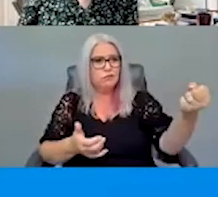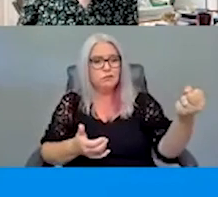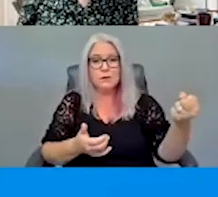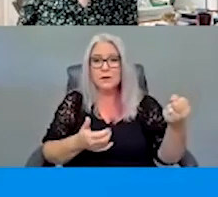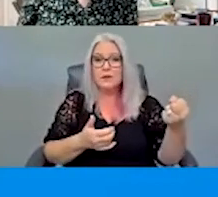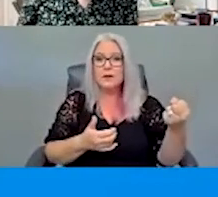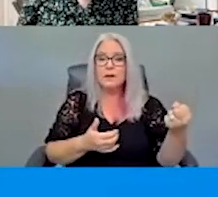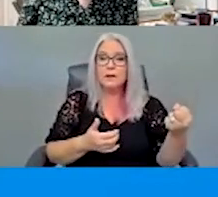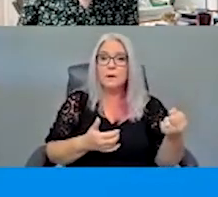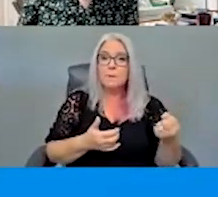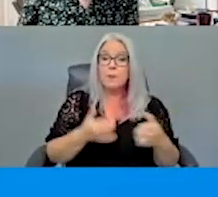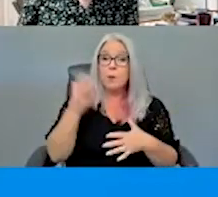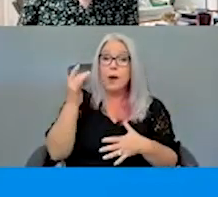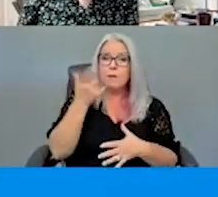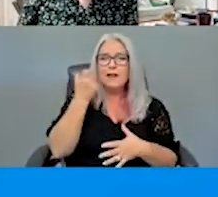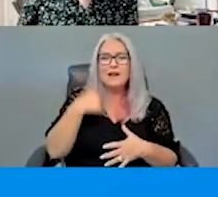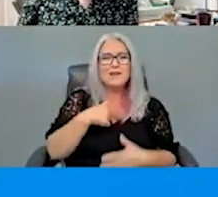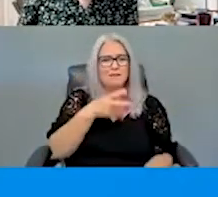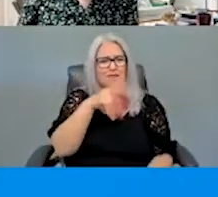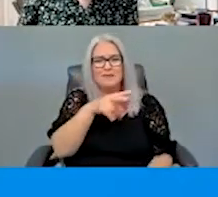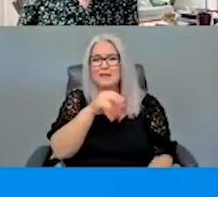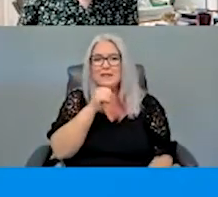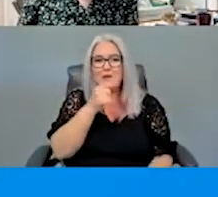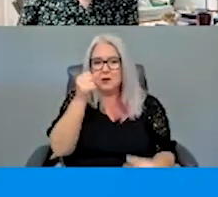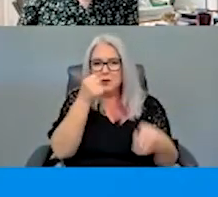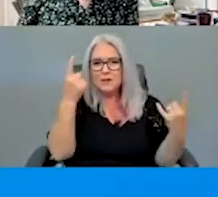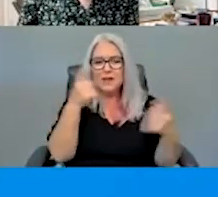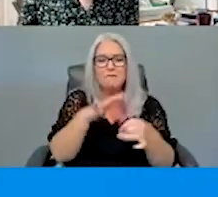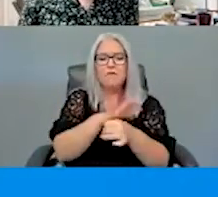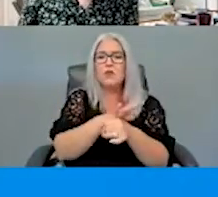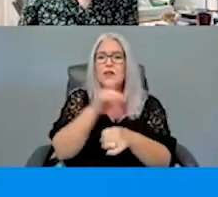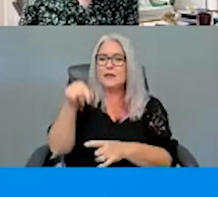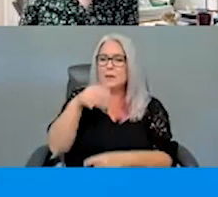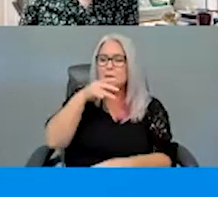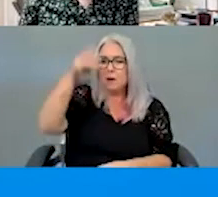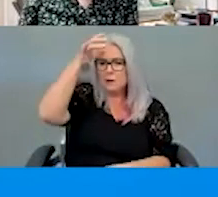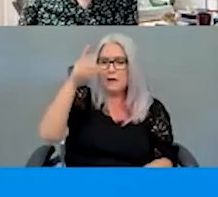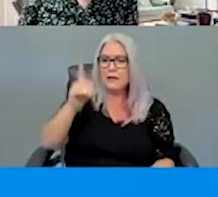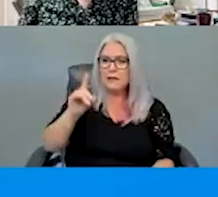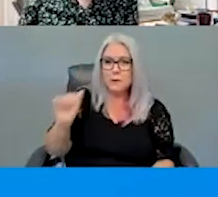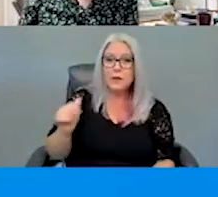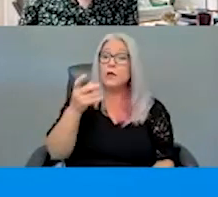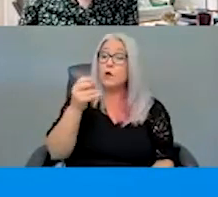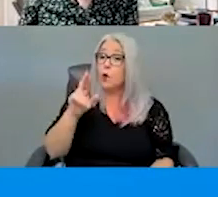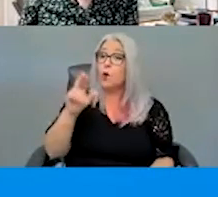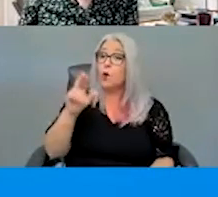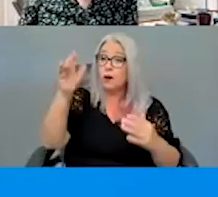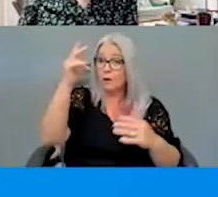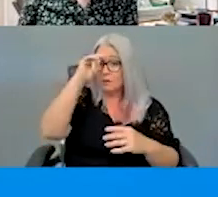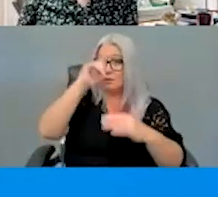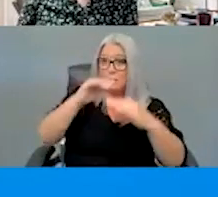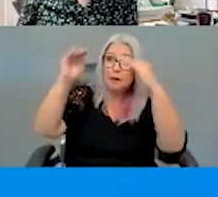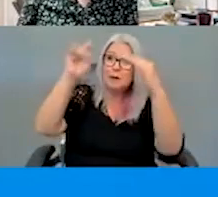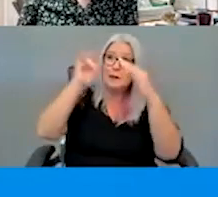on misconceptions about the parent's disability or just ableism in our society about a view